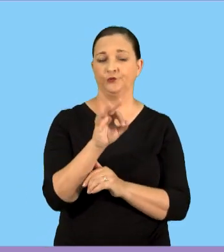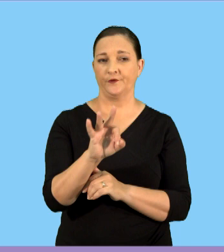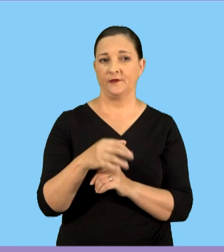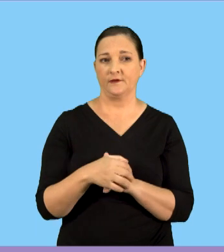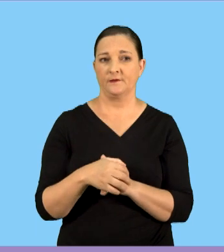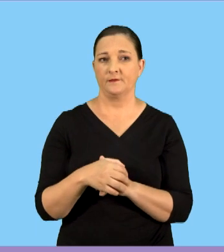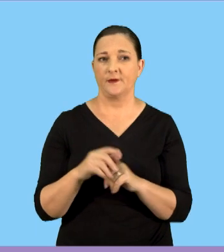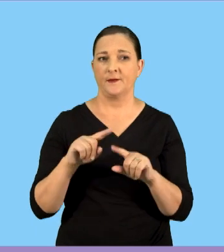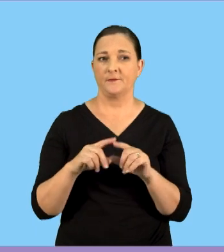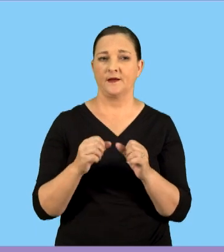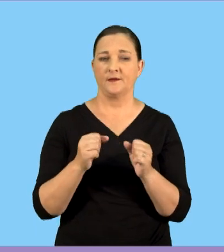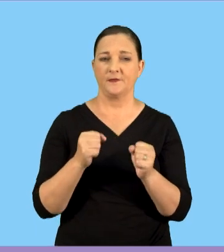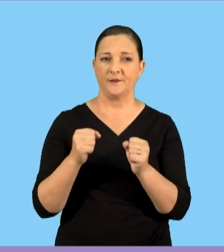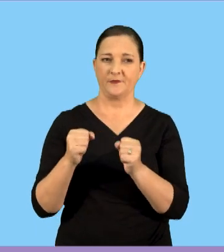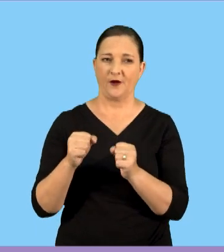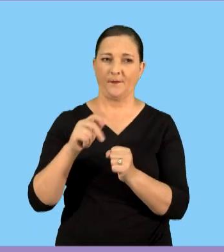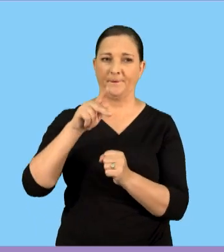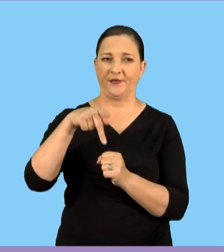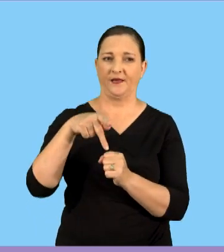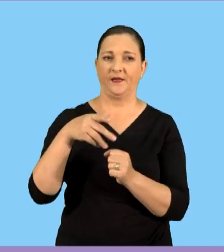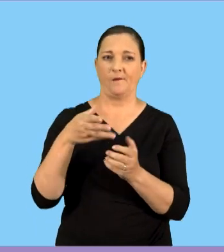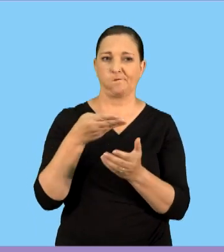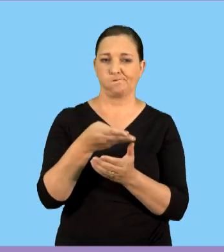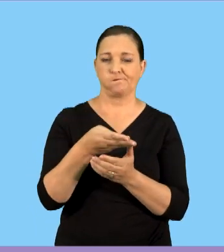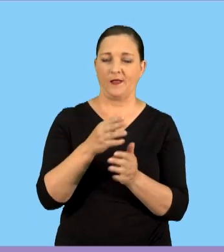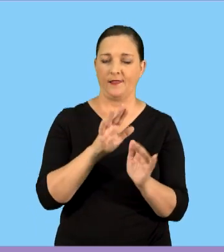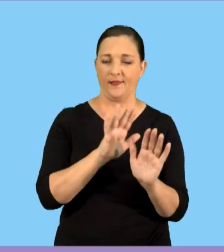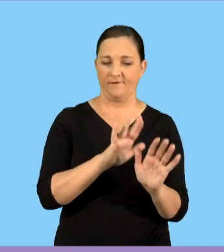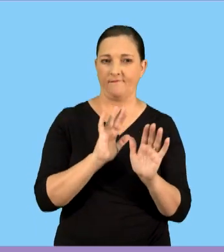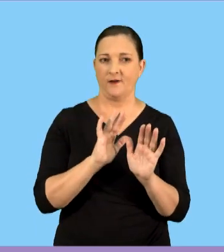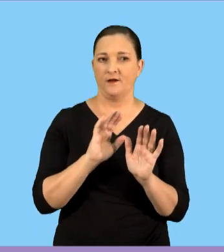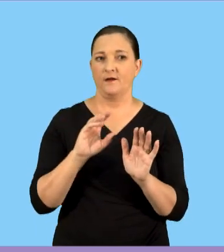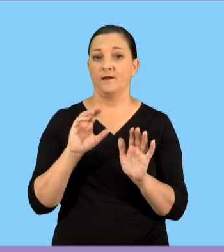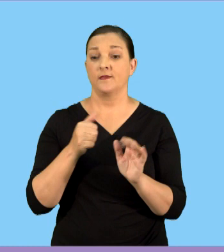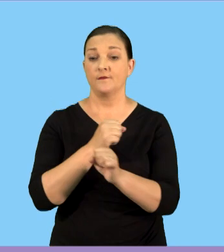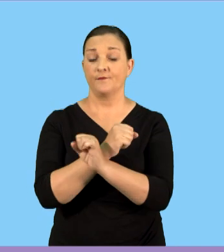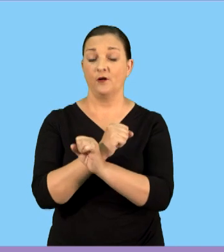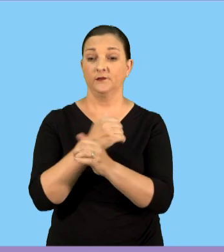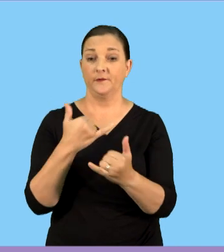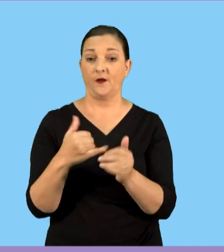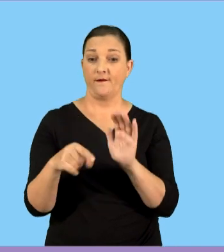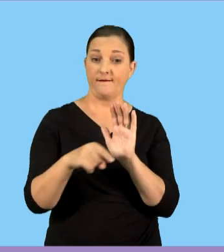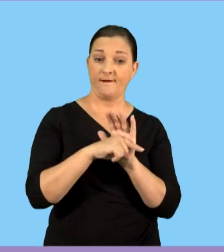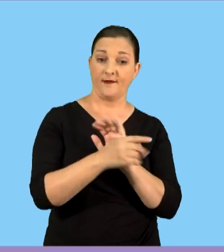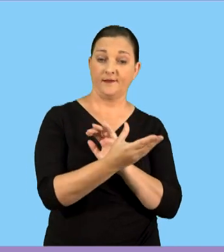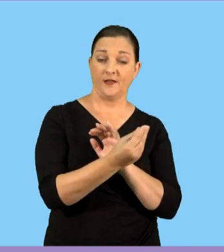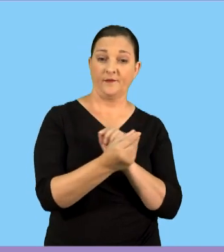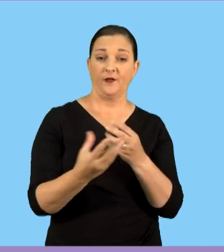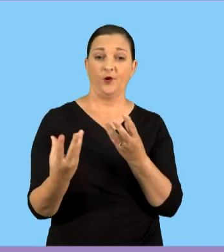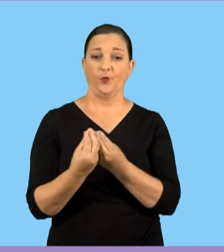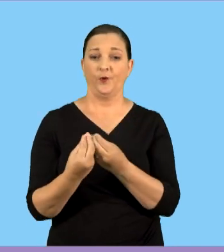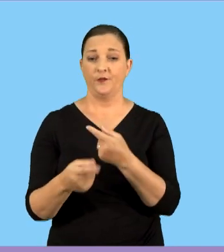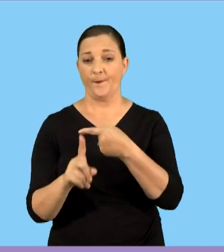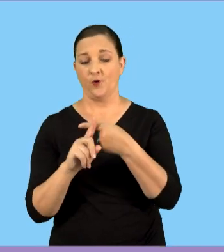12/3. And we are going to leave the variable as it is. And then now we are multiplying a negative number with